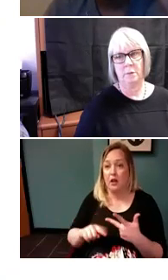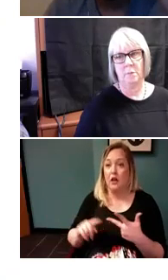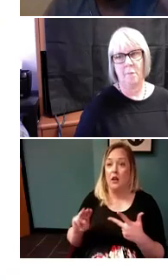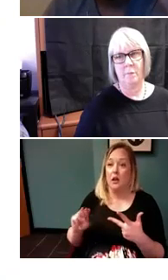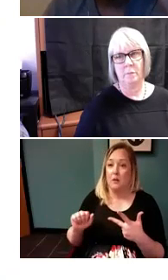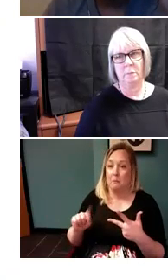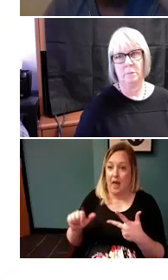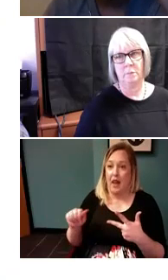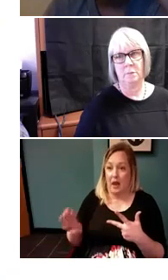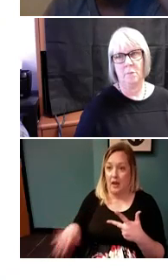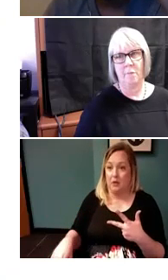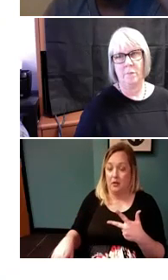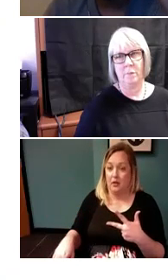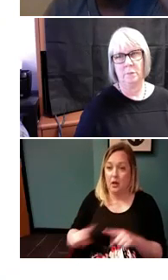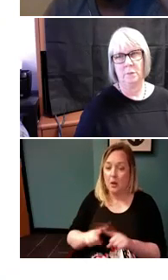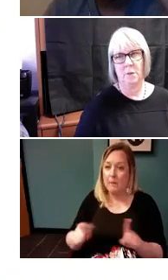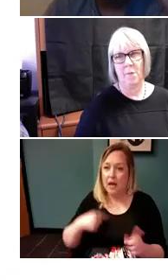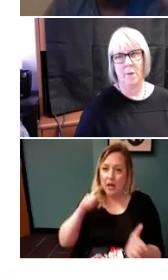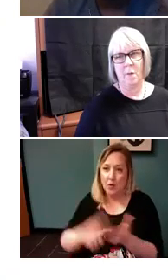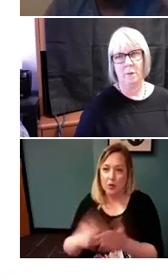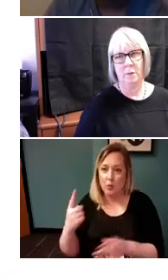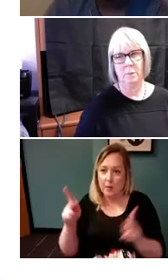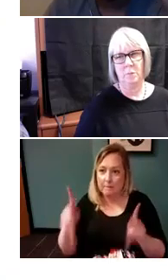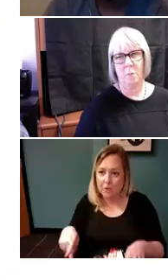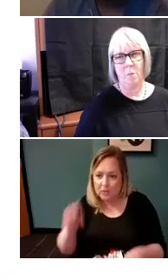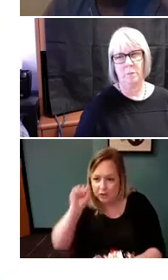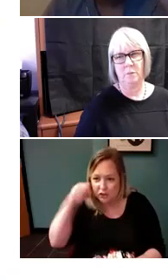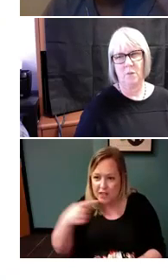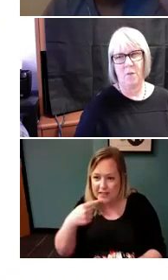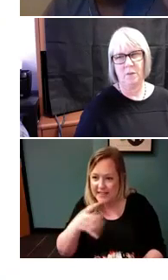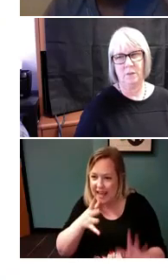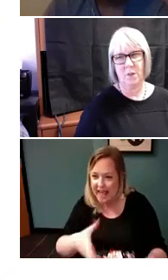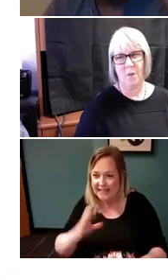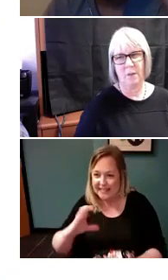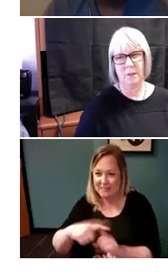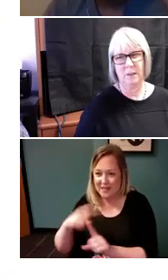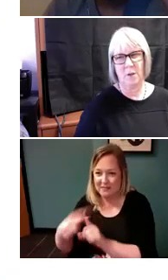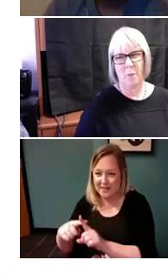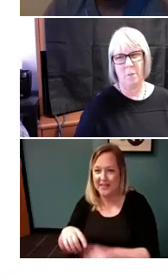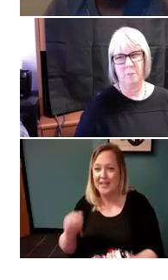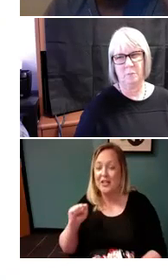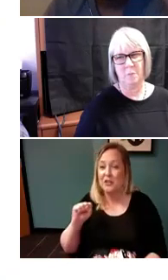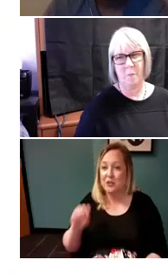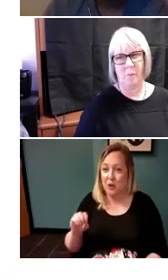have one person, I think Sean, who hates C++. So